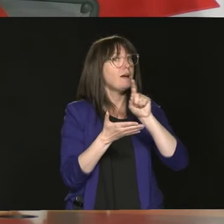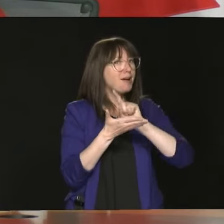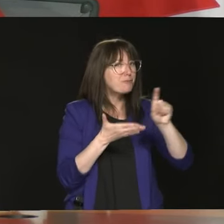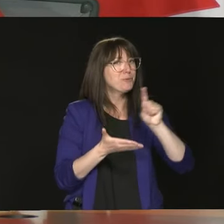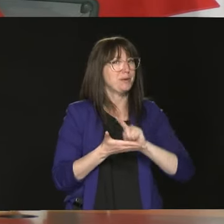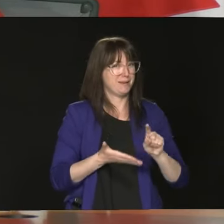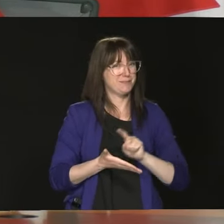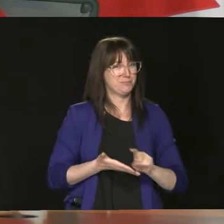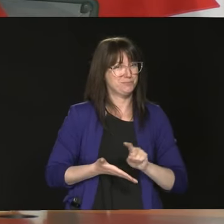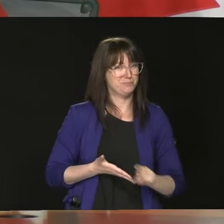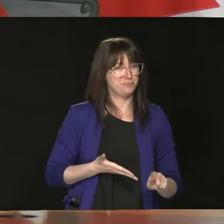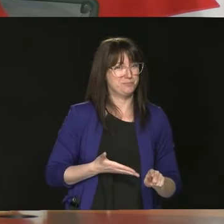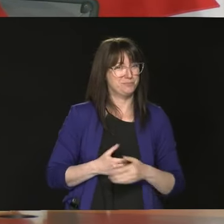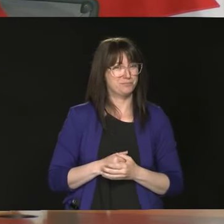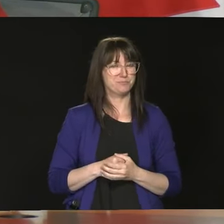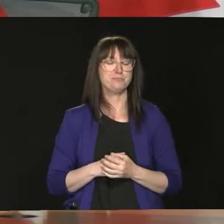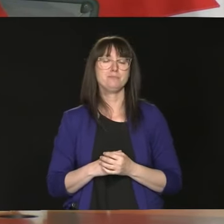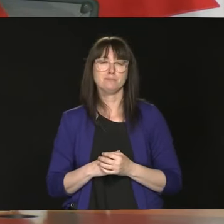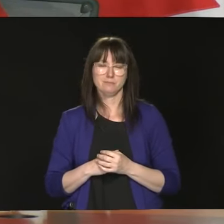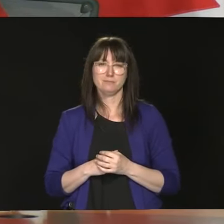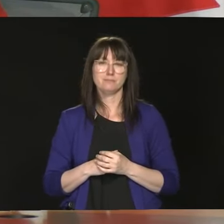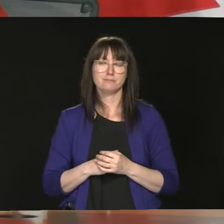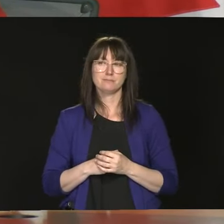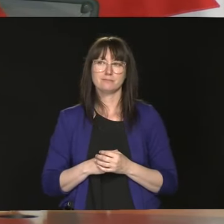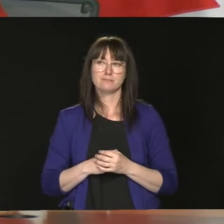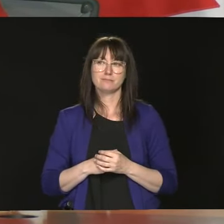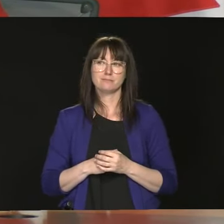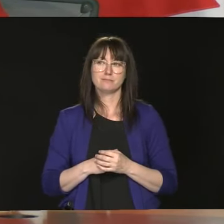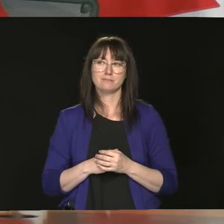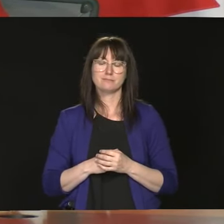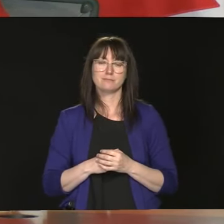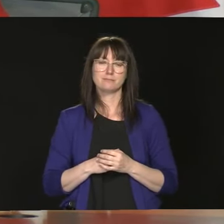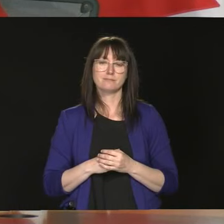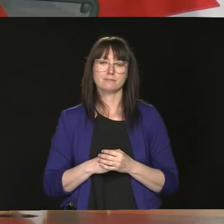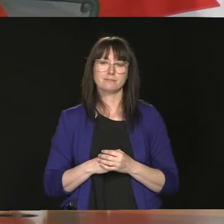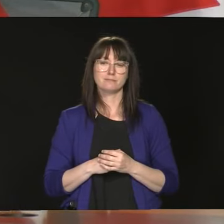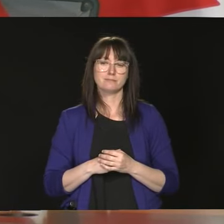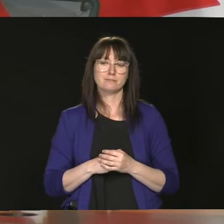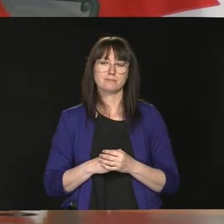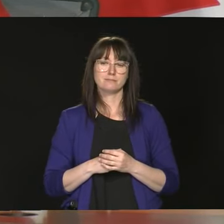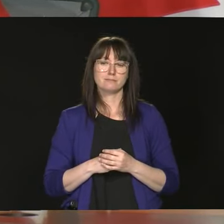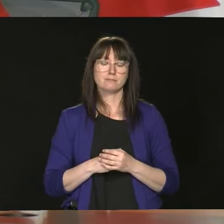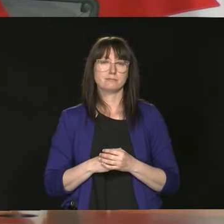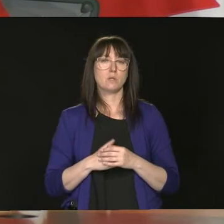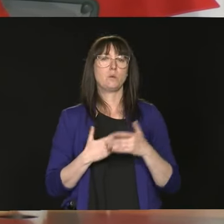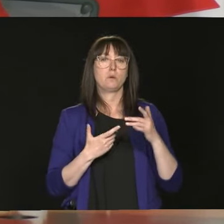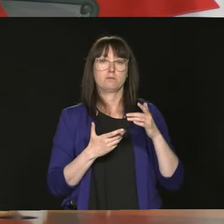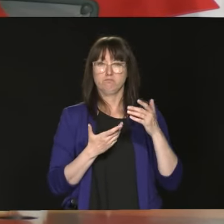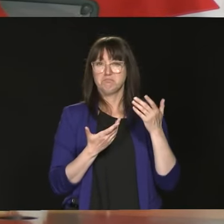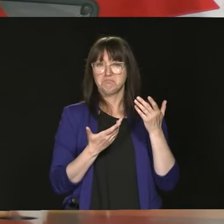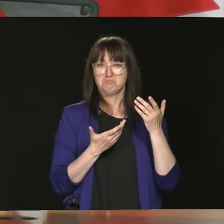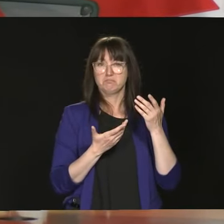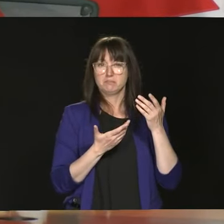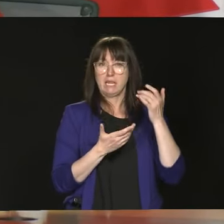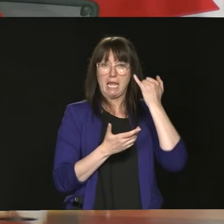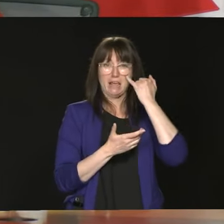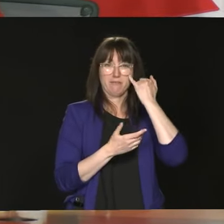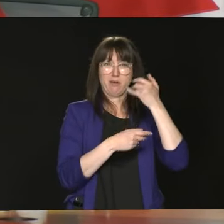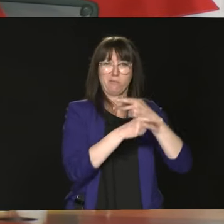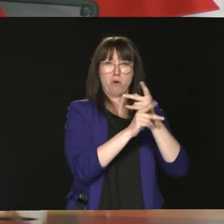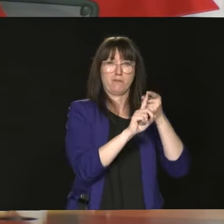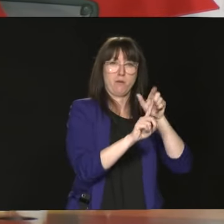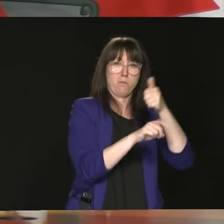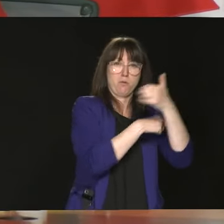produits importés sont soumis à des tests rigoureux tant à la source qu'au Canada, both où at the ils source